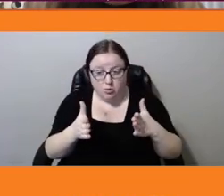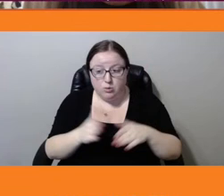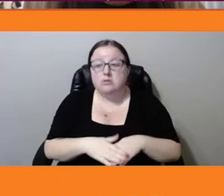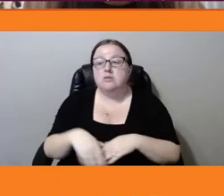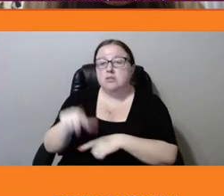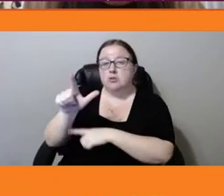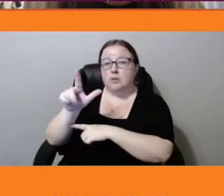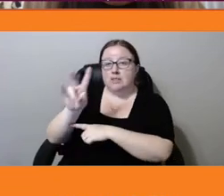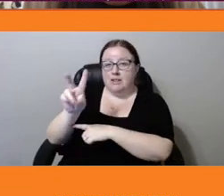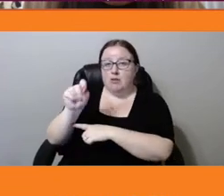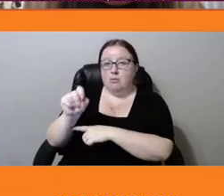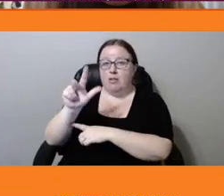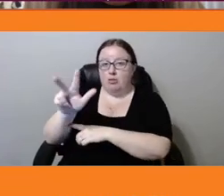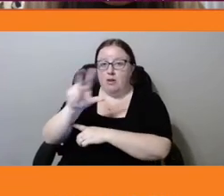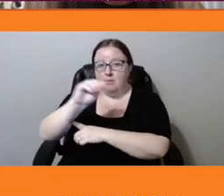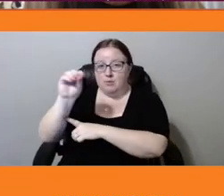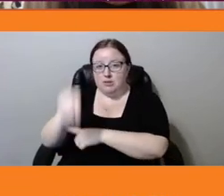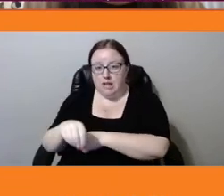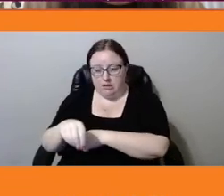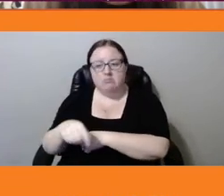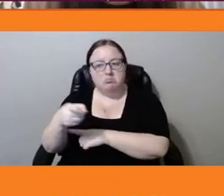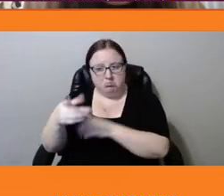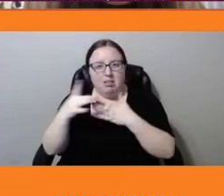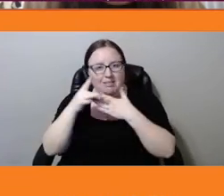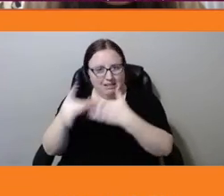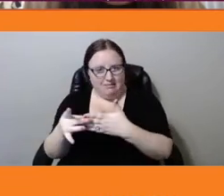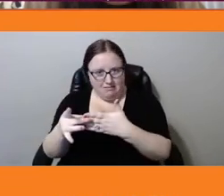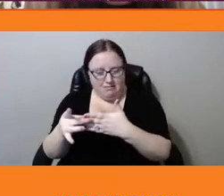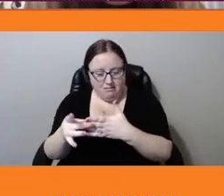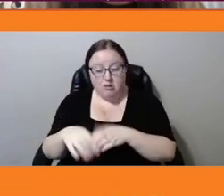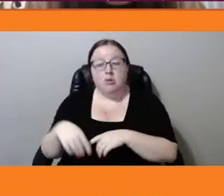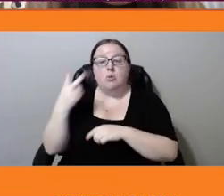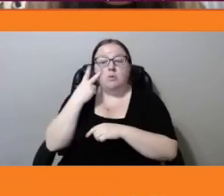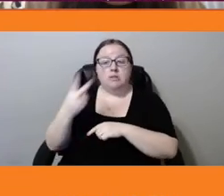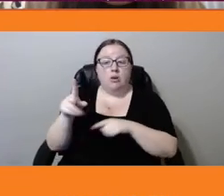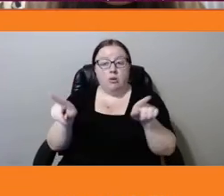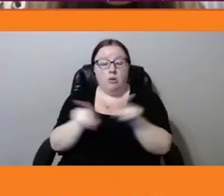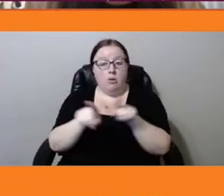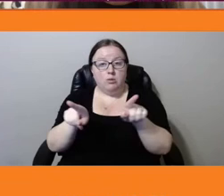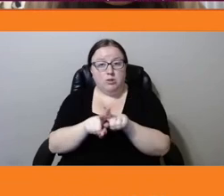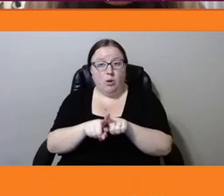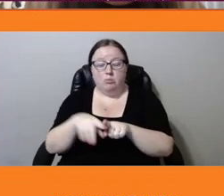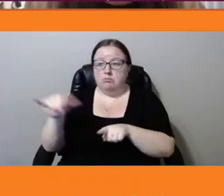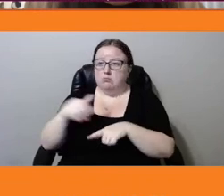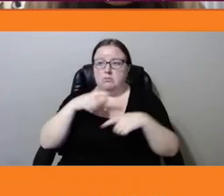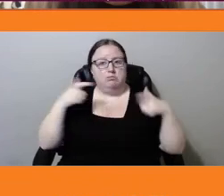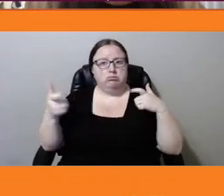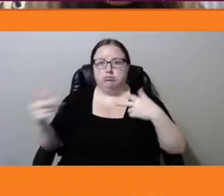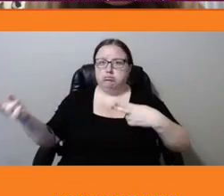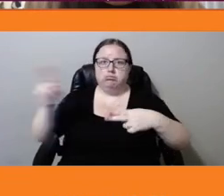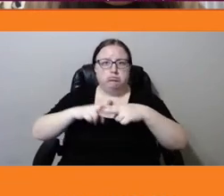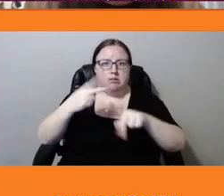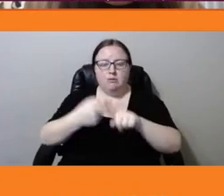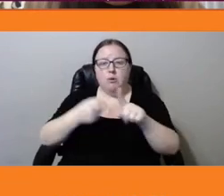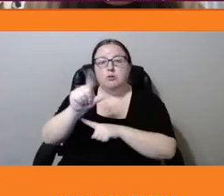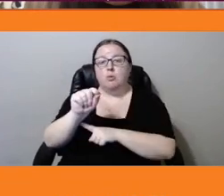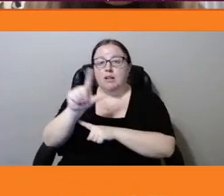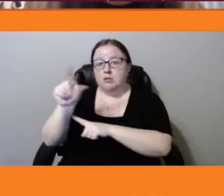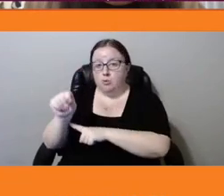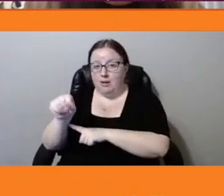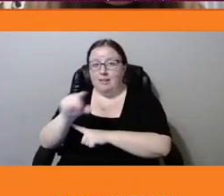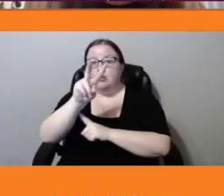at 27.3% took the lead. We saw that although this was a significant increase from 2020